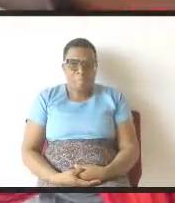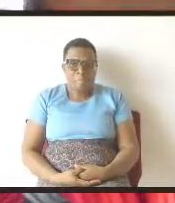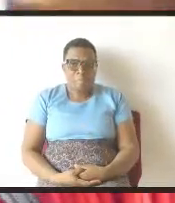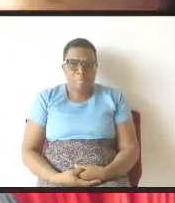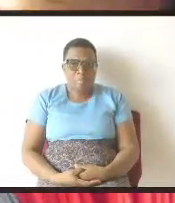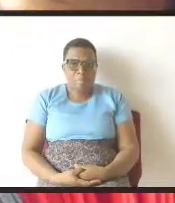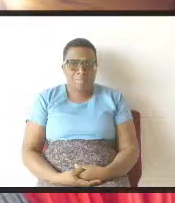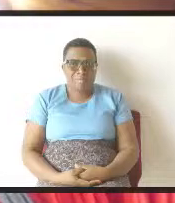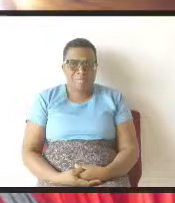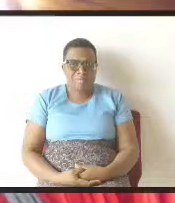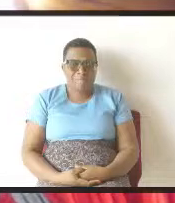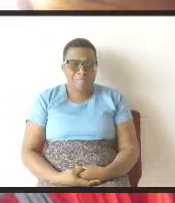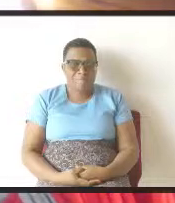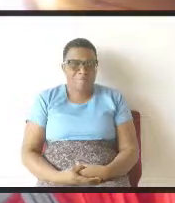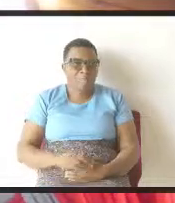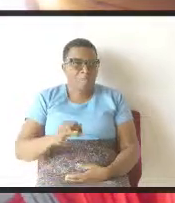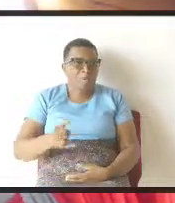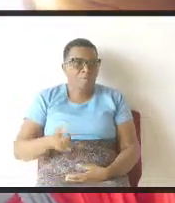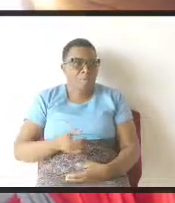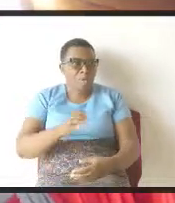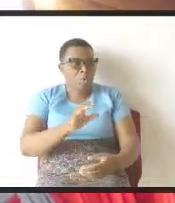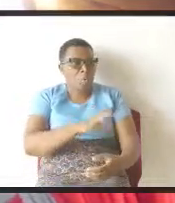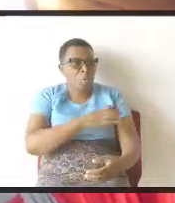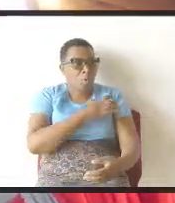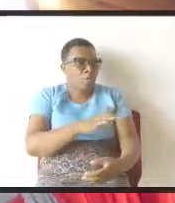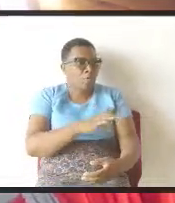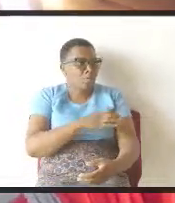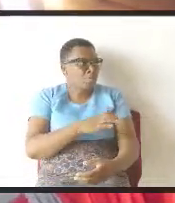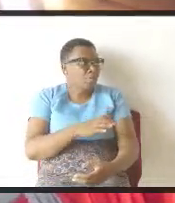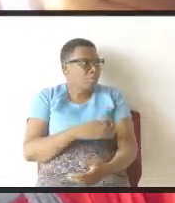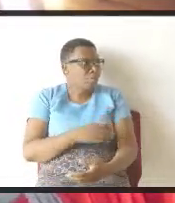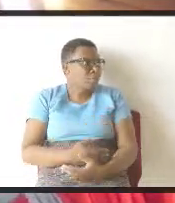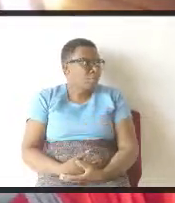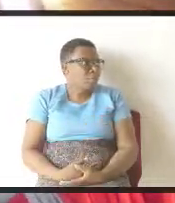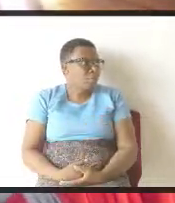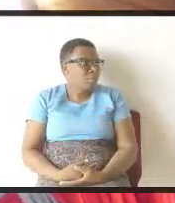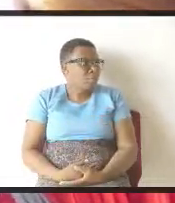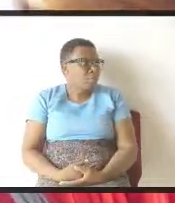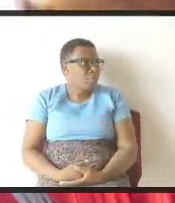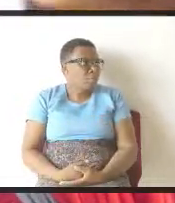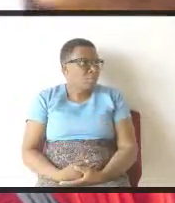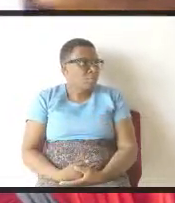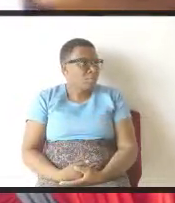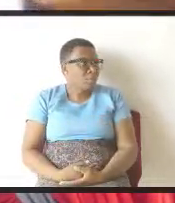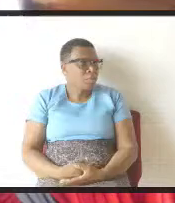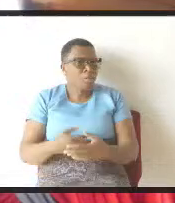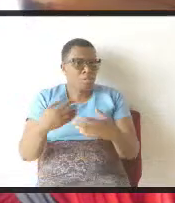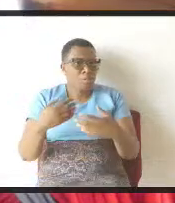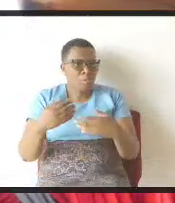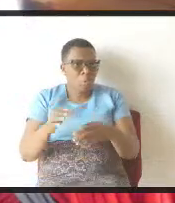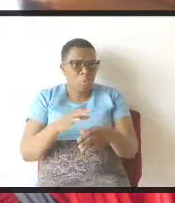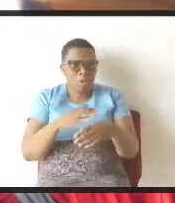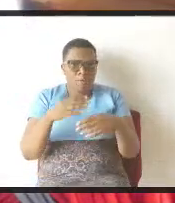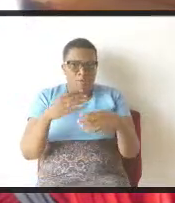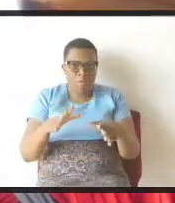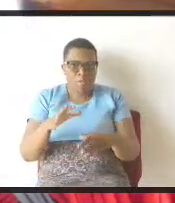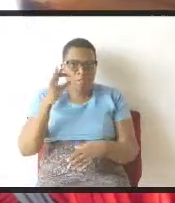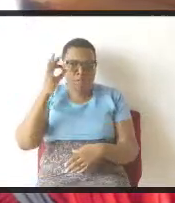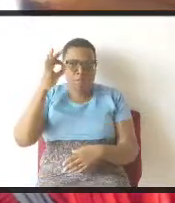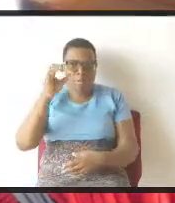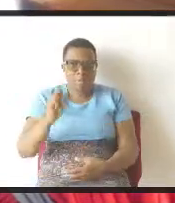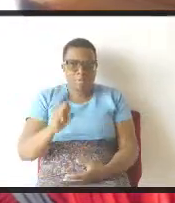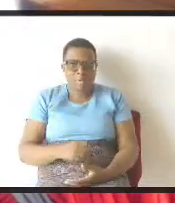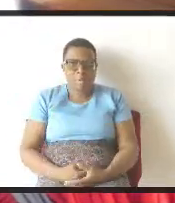At this time, we're going to invite the choir to come. And after the choir, Pastor Smith will deliver the message.